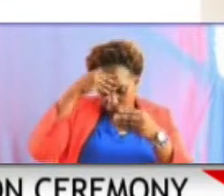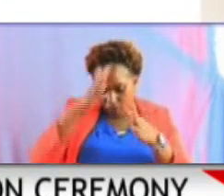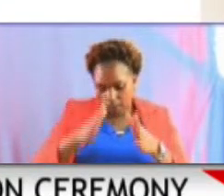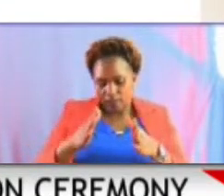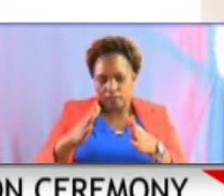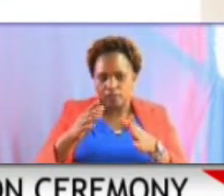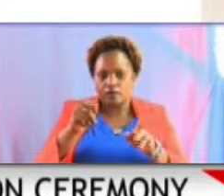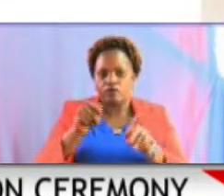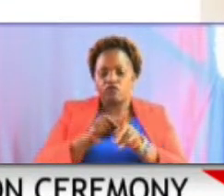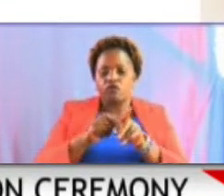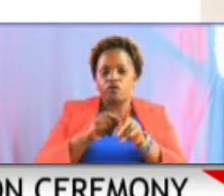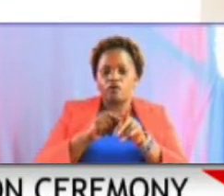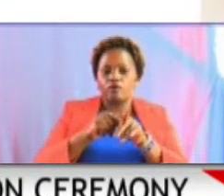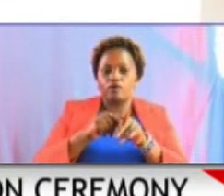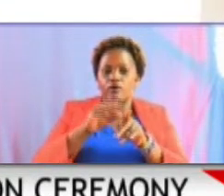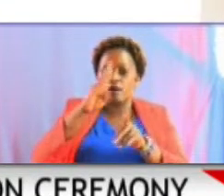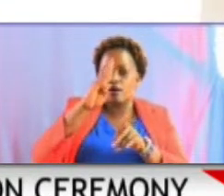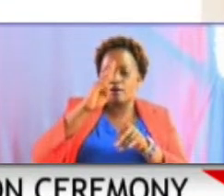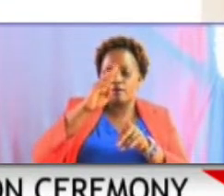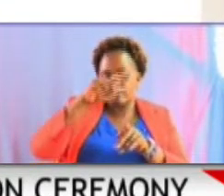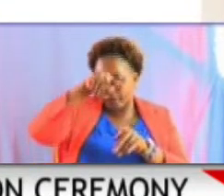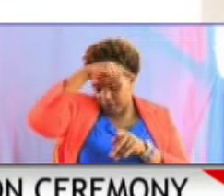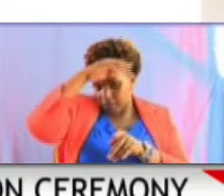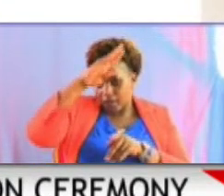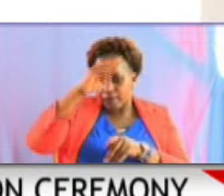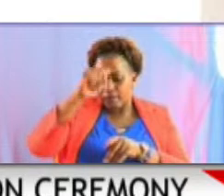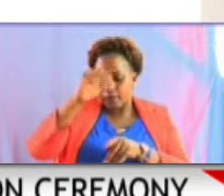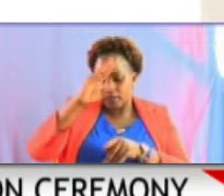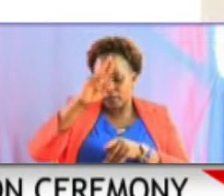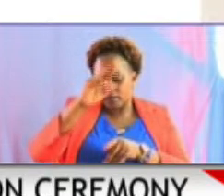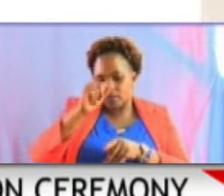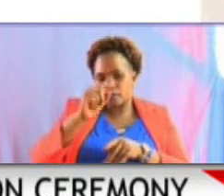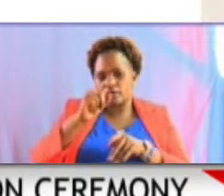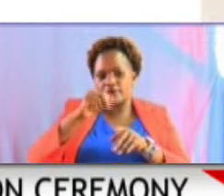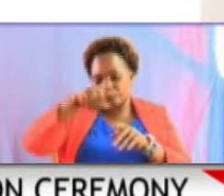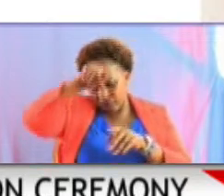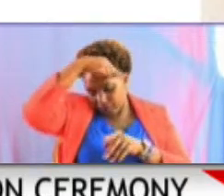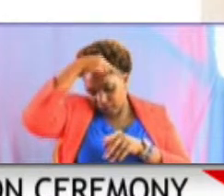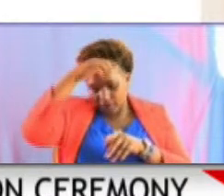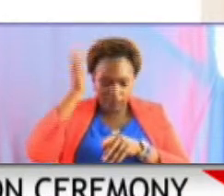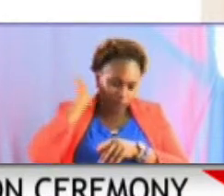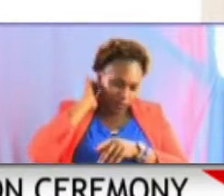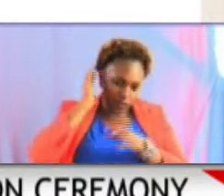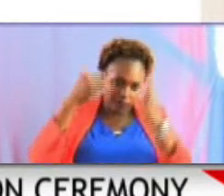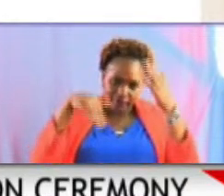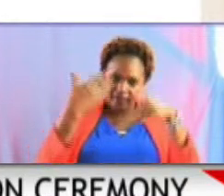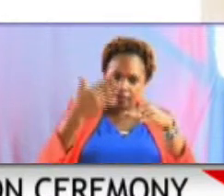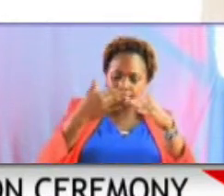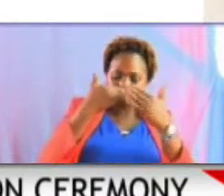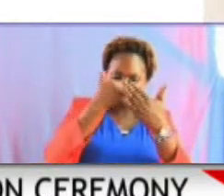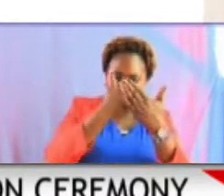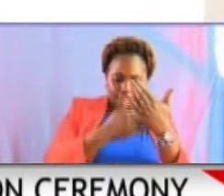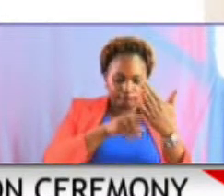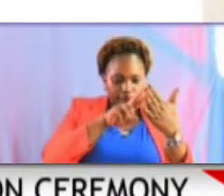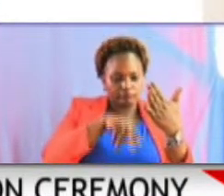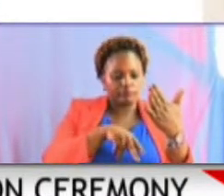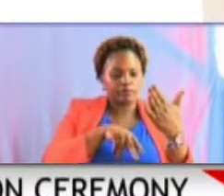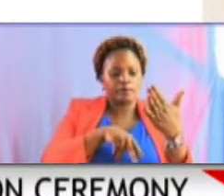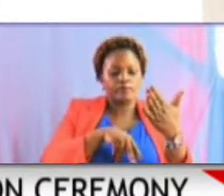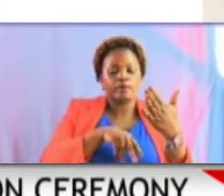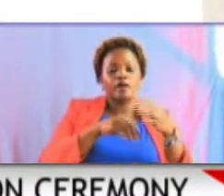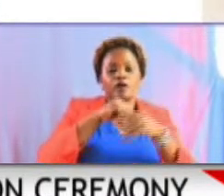conferment of bachelor degrees of Murang'A University of Technology in the following order: School